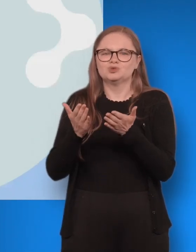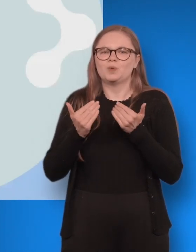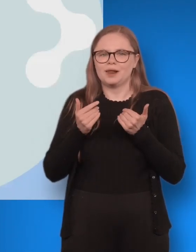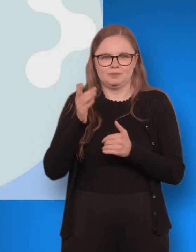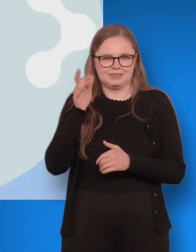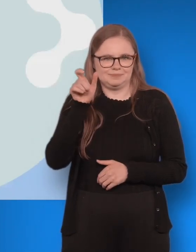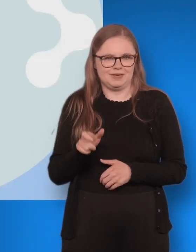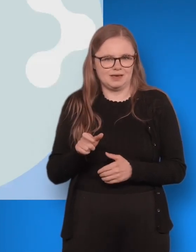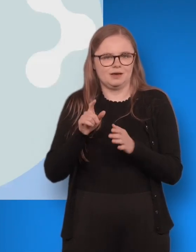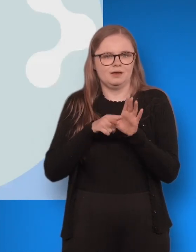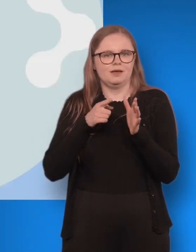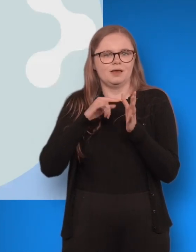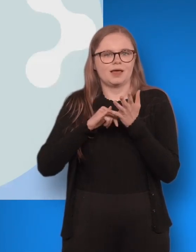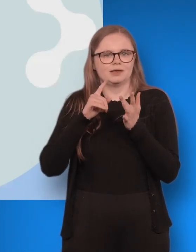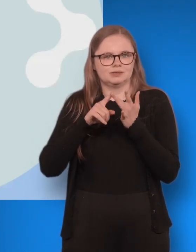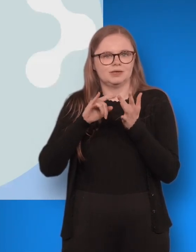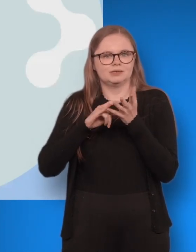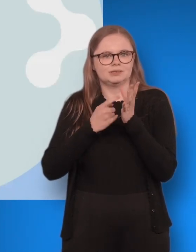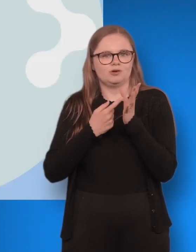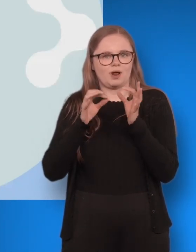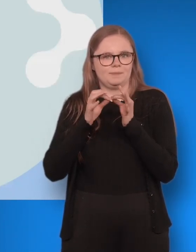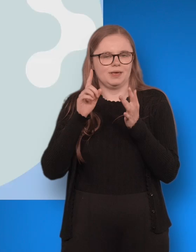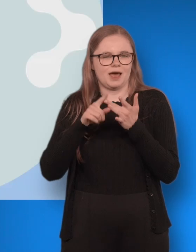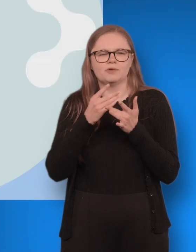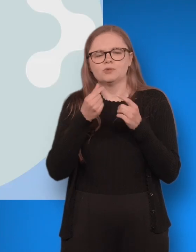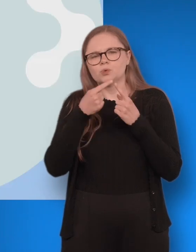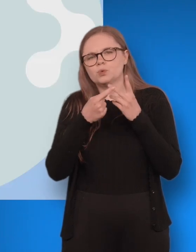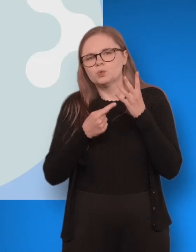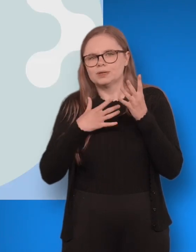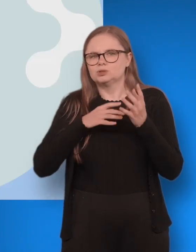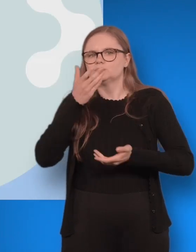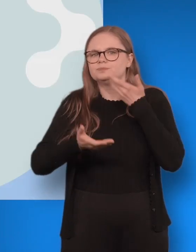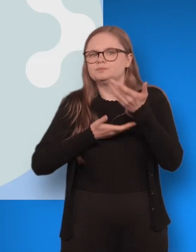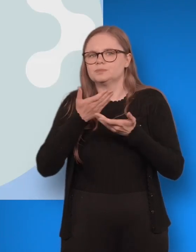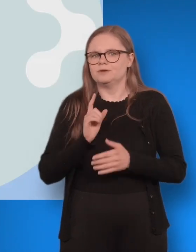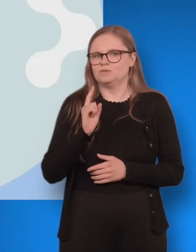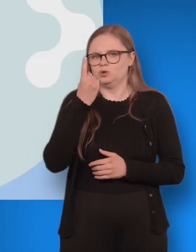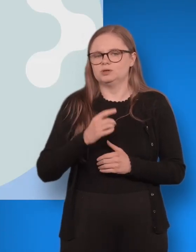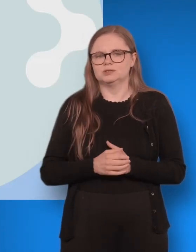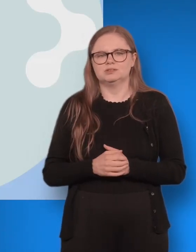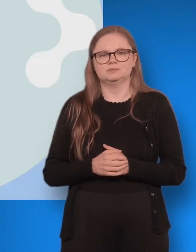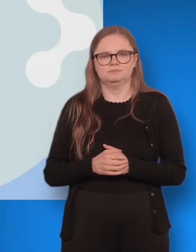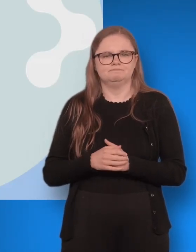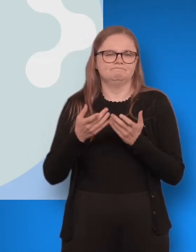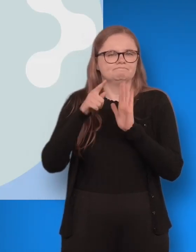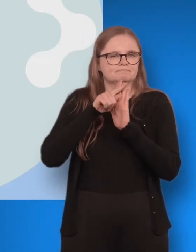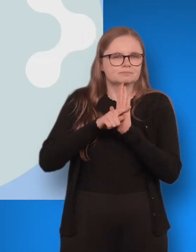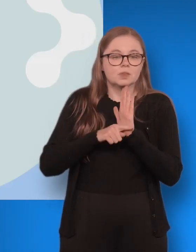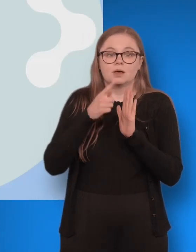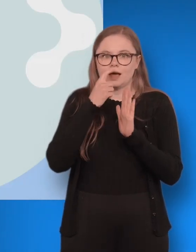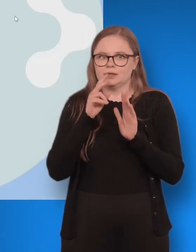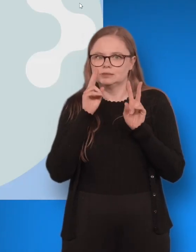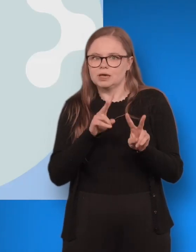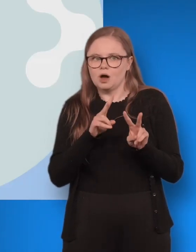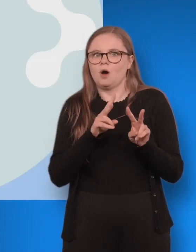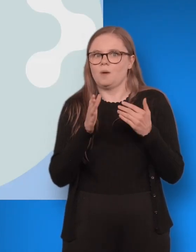today, Yasi Sarabi. I've got a few things just to run through first in terms of a little bit of kind of housekeeping. I can see people, oh,